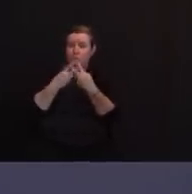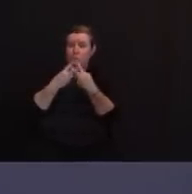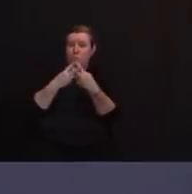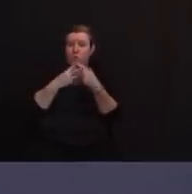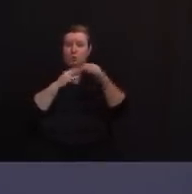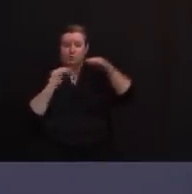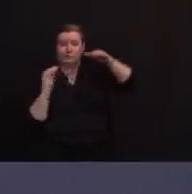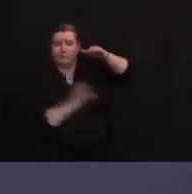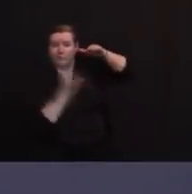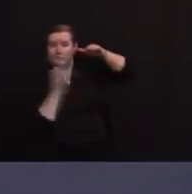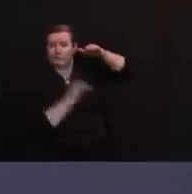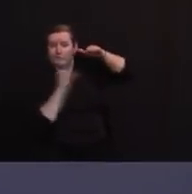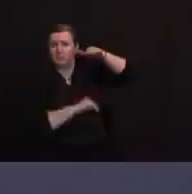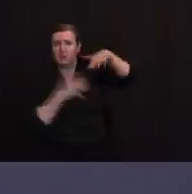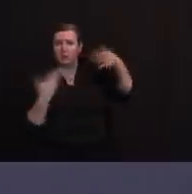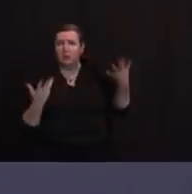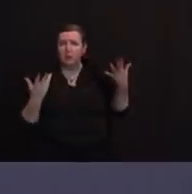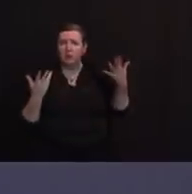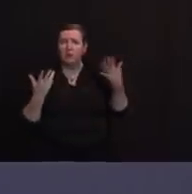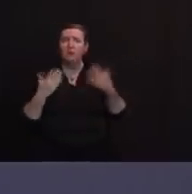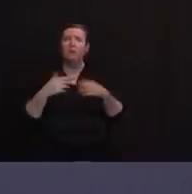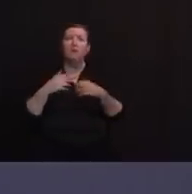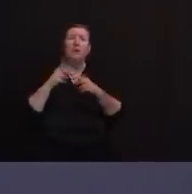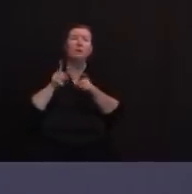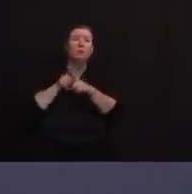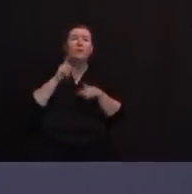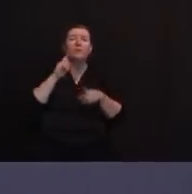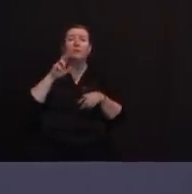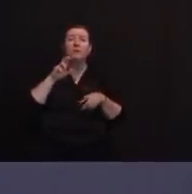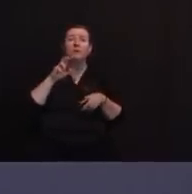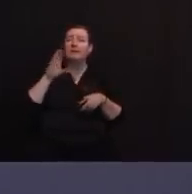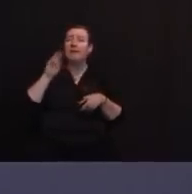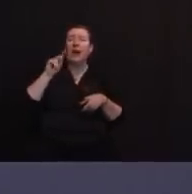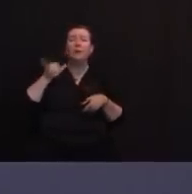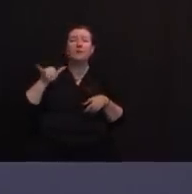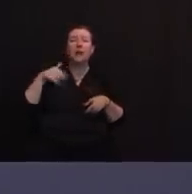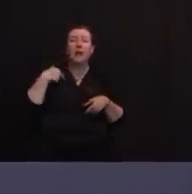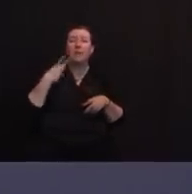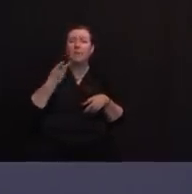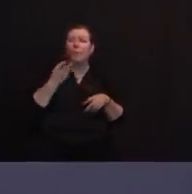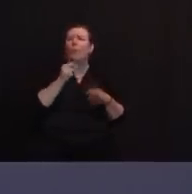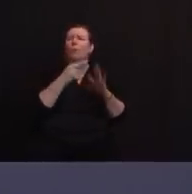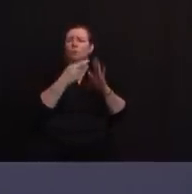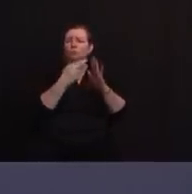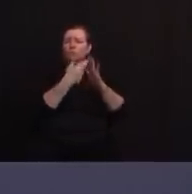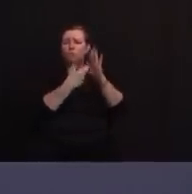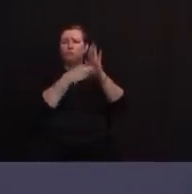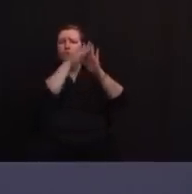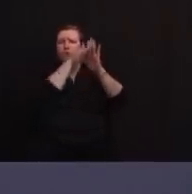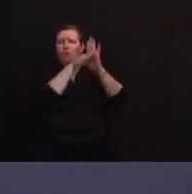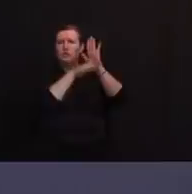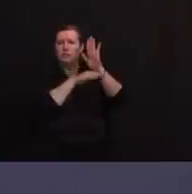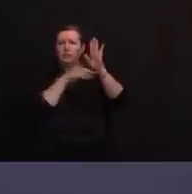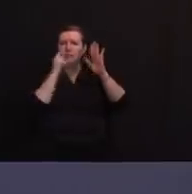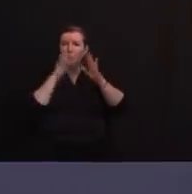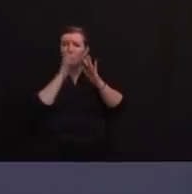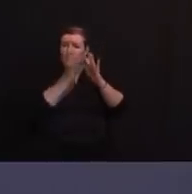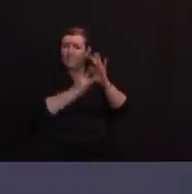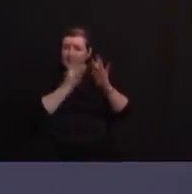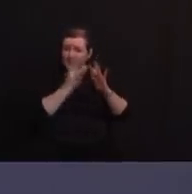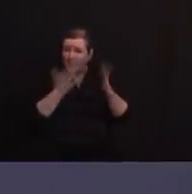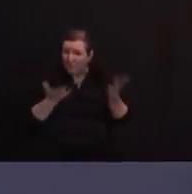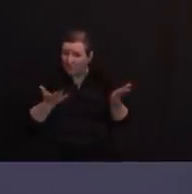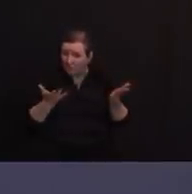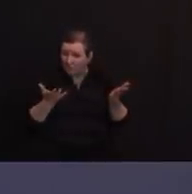questions: some counties are operating their own sign-up sites. Is that under the advice of the health department? Does the administration